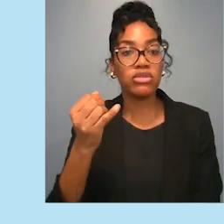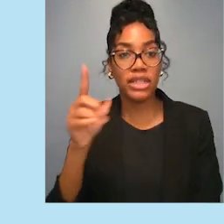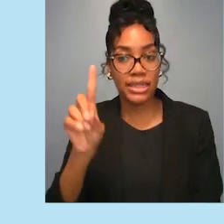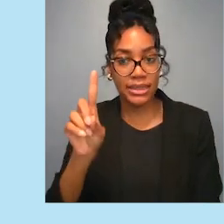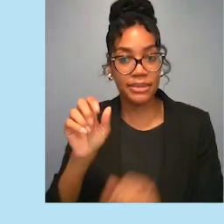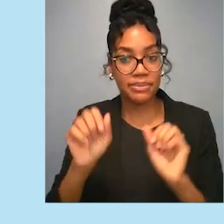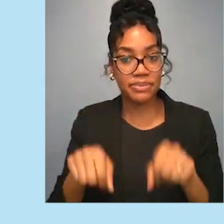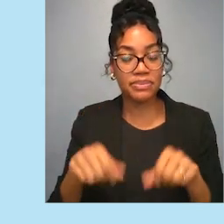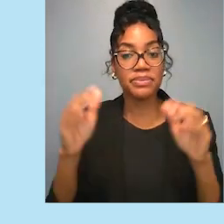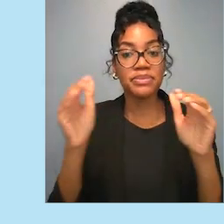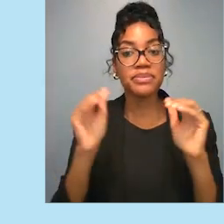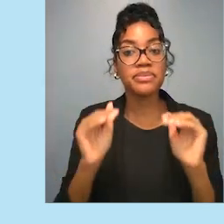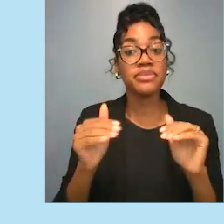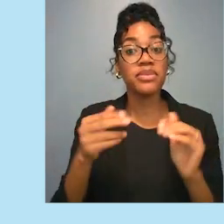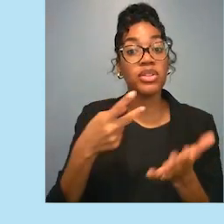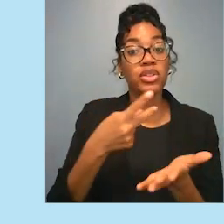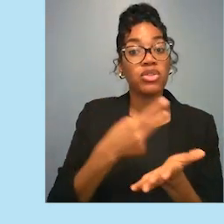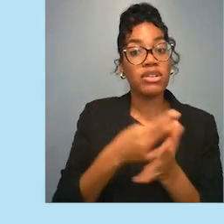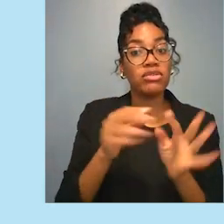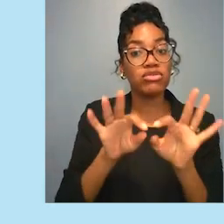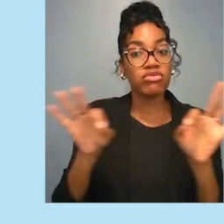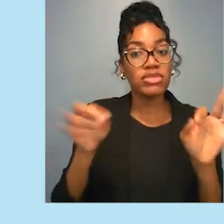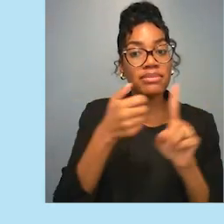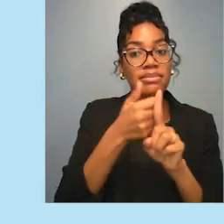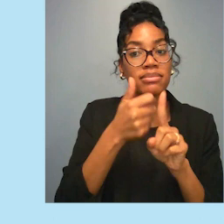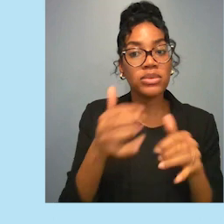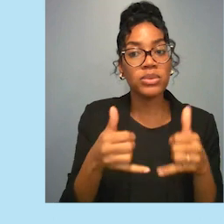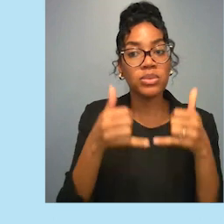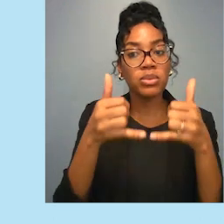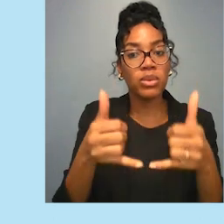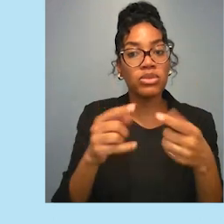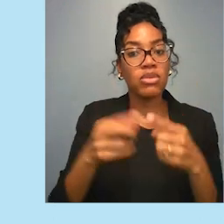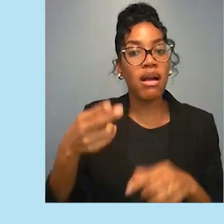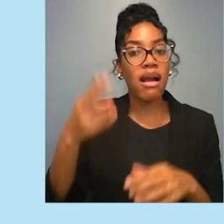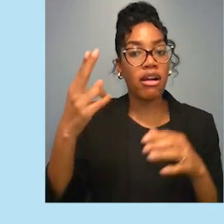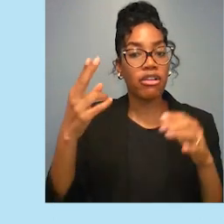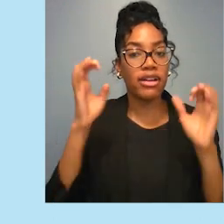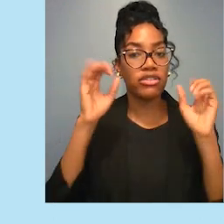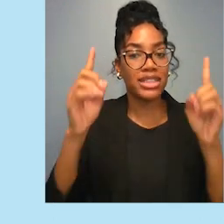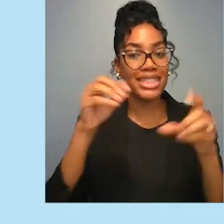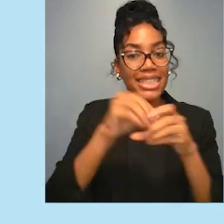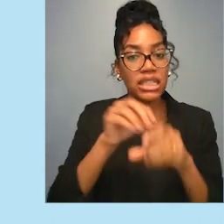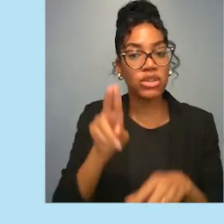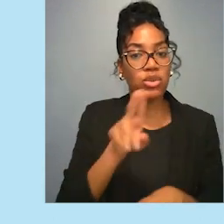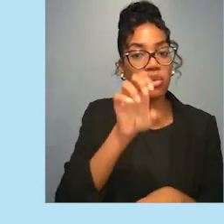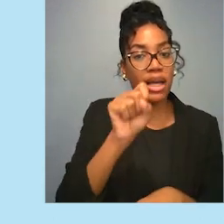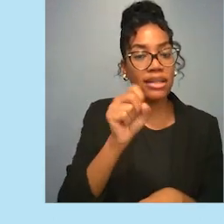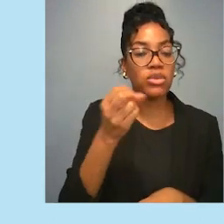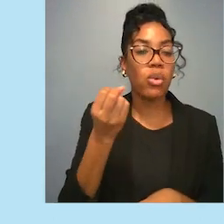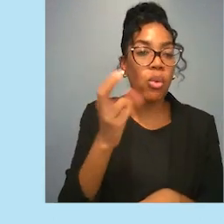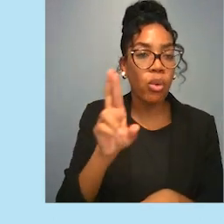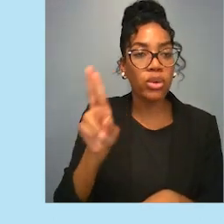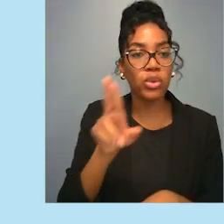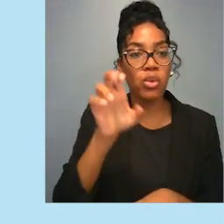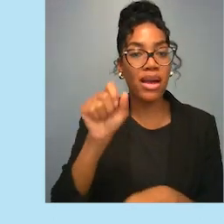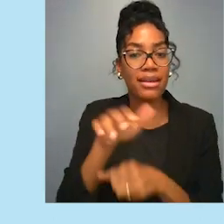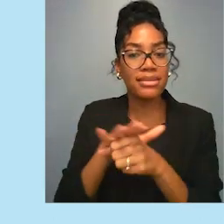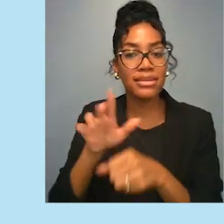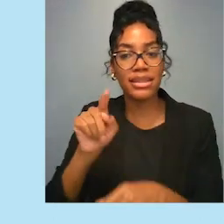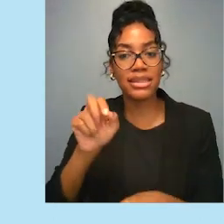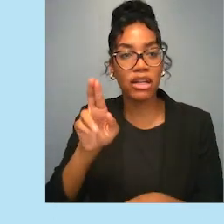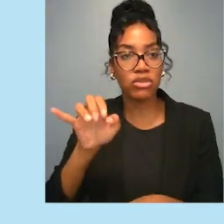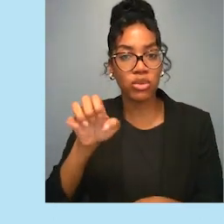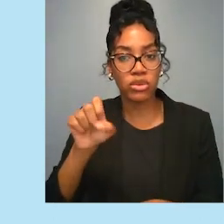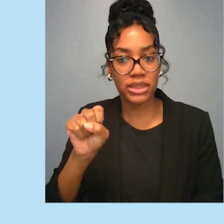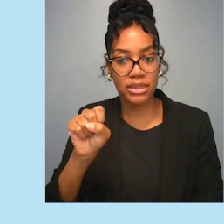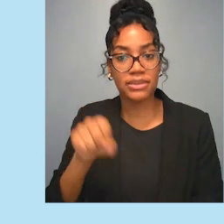higher education in the United States or U.S. territories. And then finally, the student has an interest in ocean, coastal, and